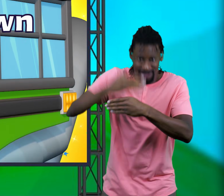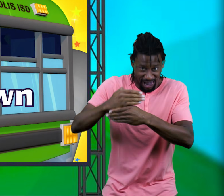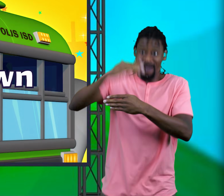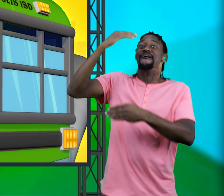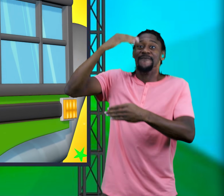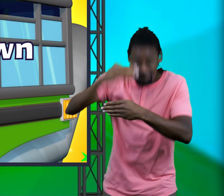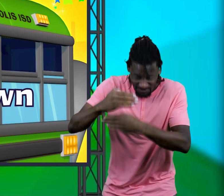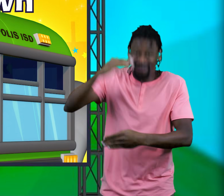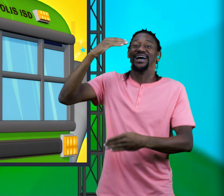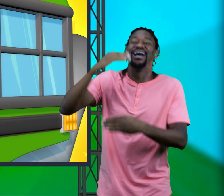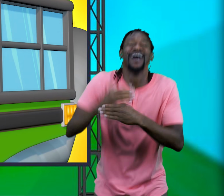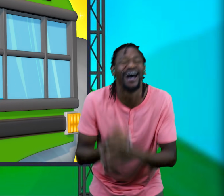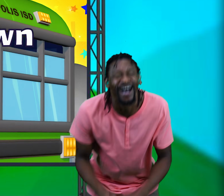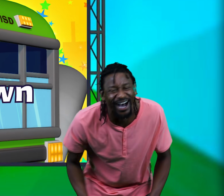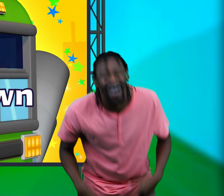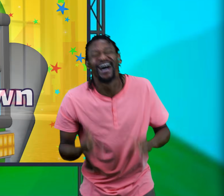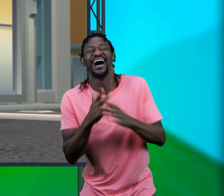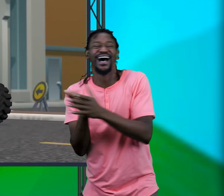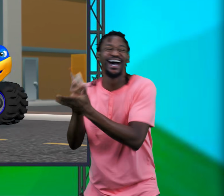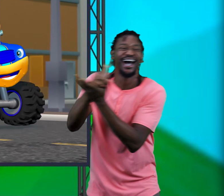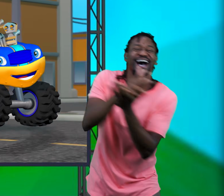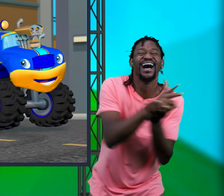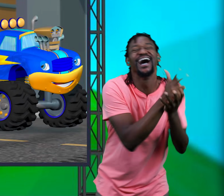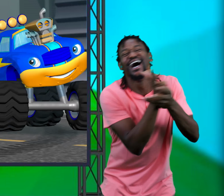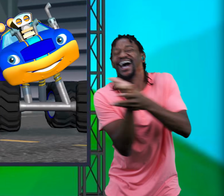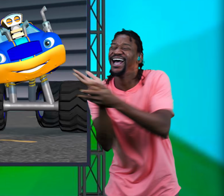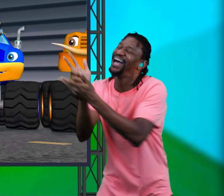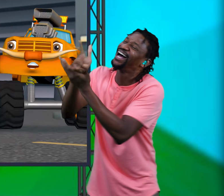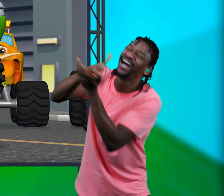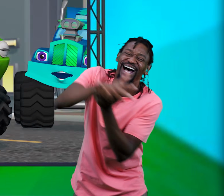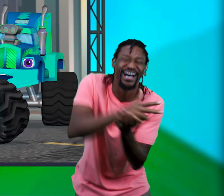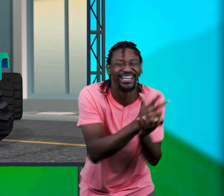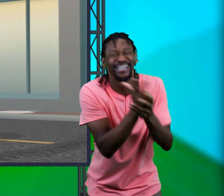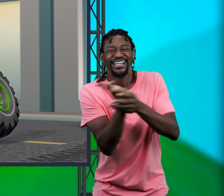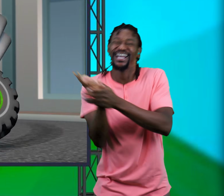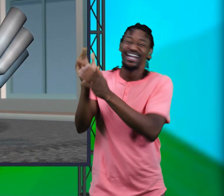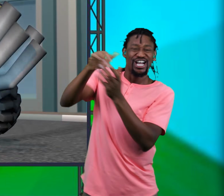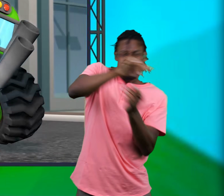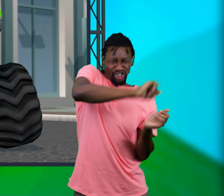up, down, up, down, up and down.